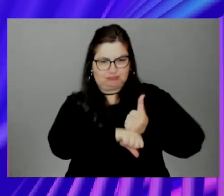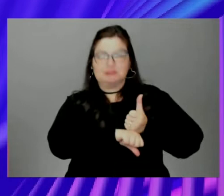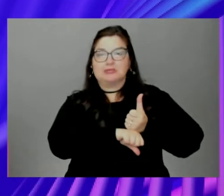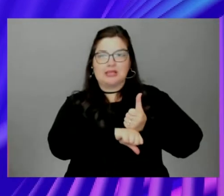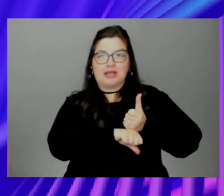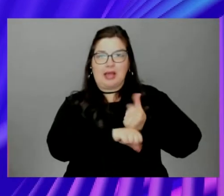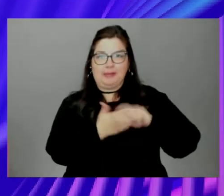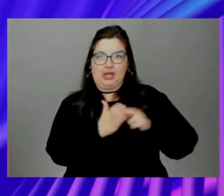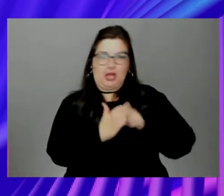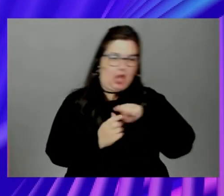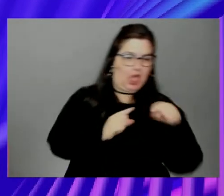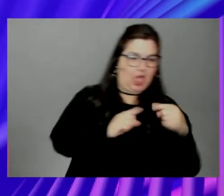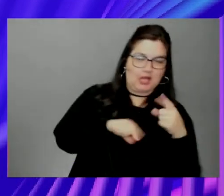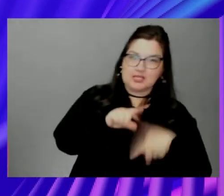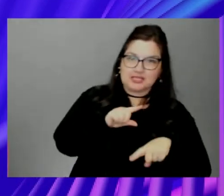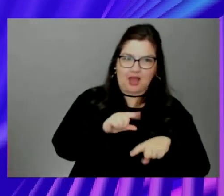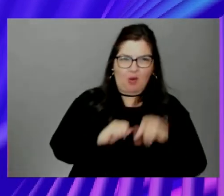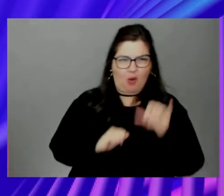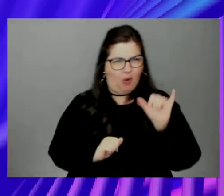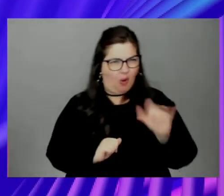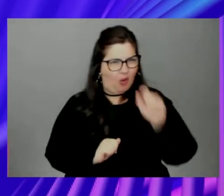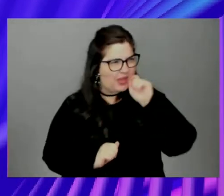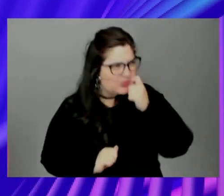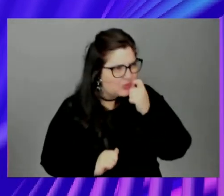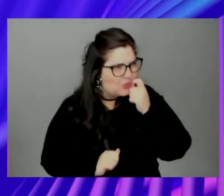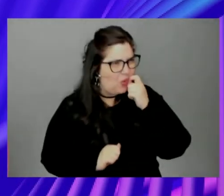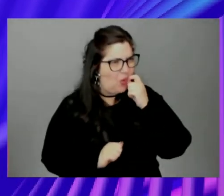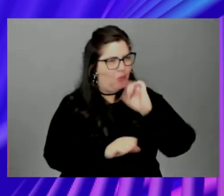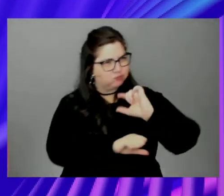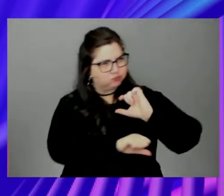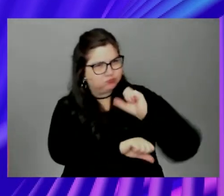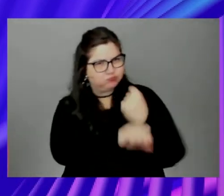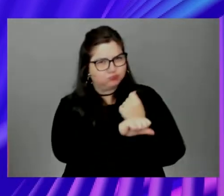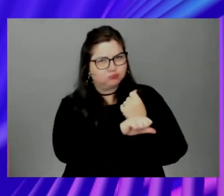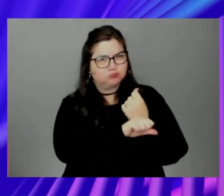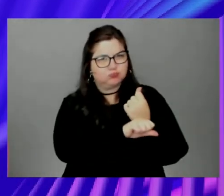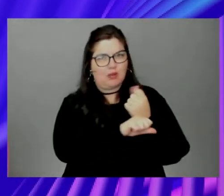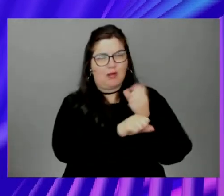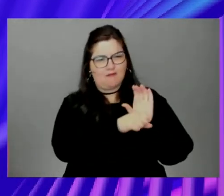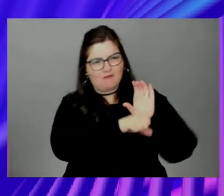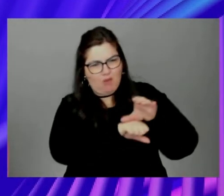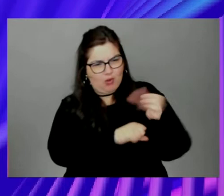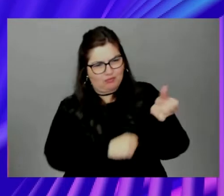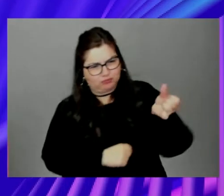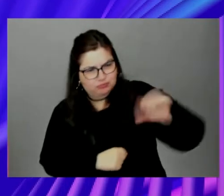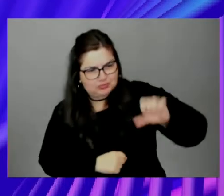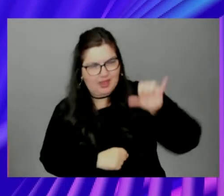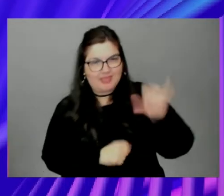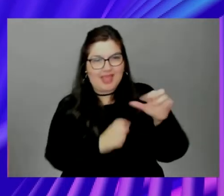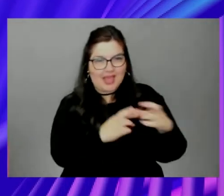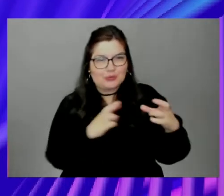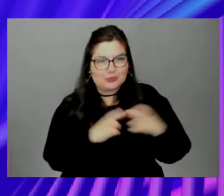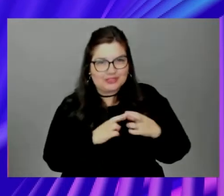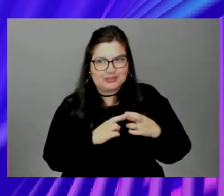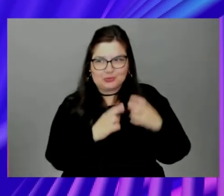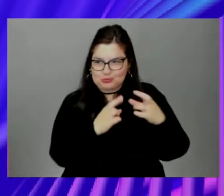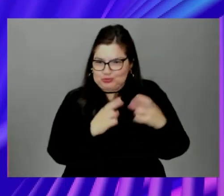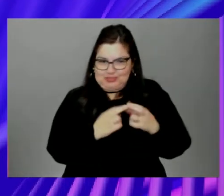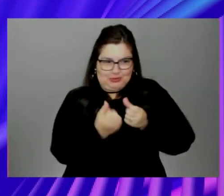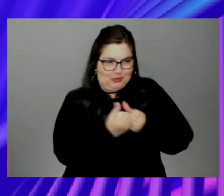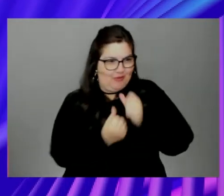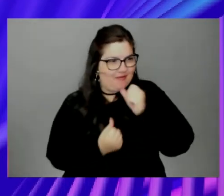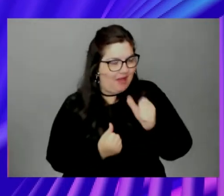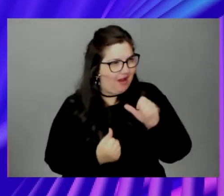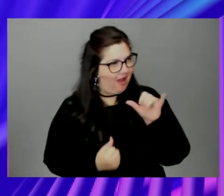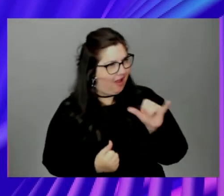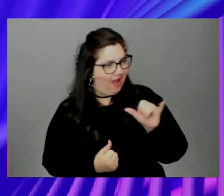you can lock down the region and force denies to happen within that region, or Yep. the regions that are not supported. Exactly. And again, Cool. you can